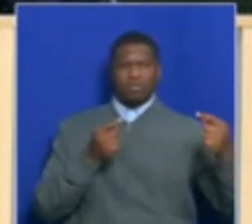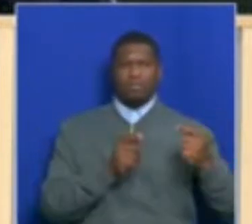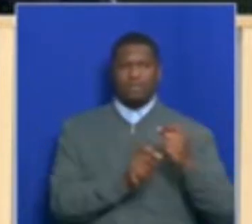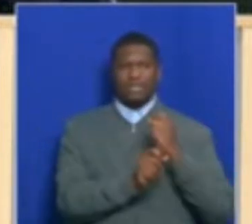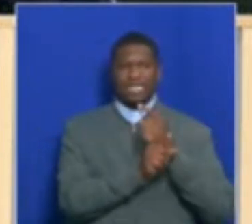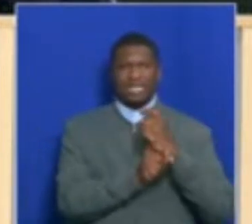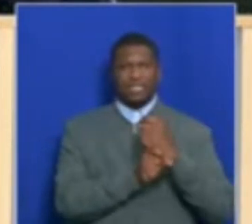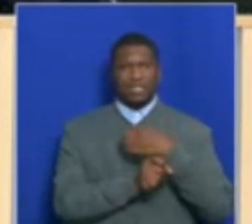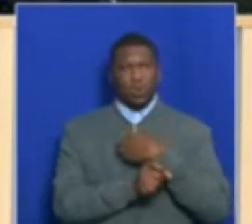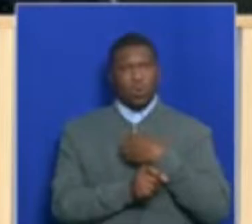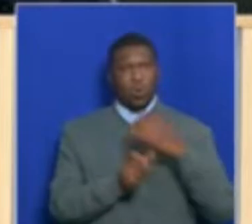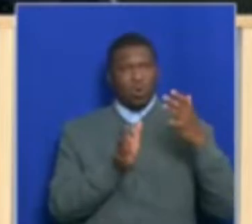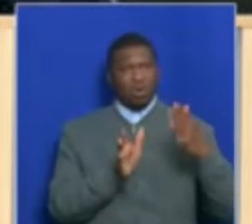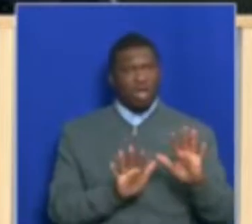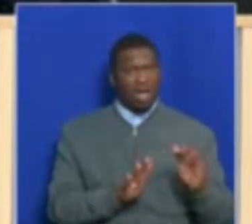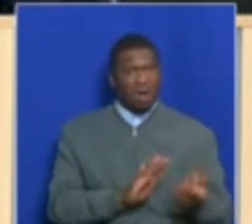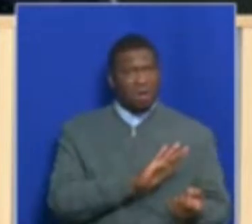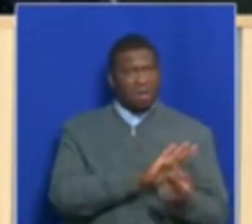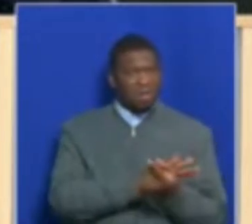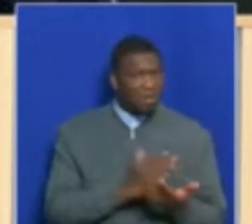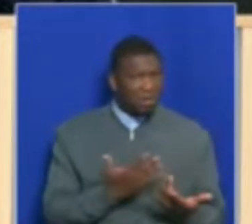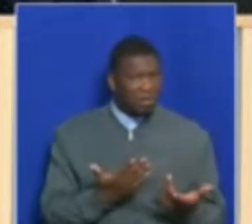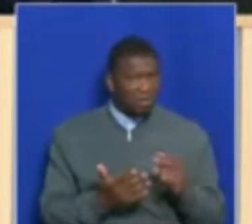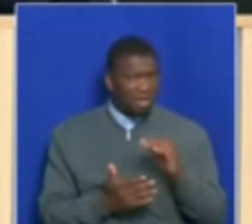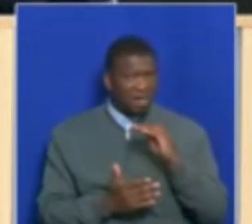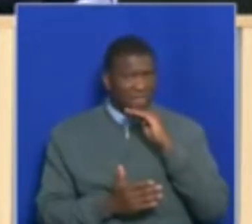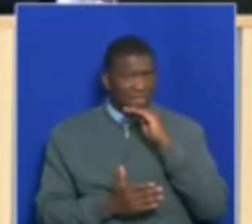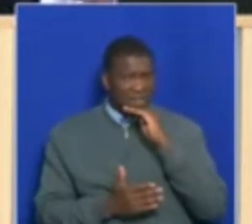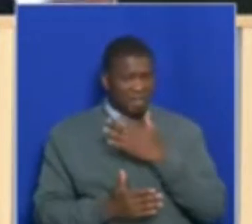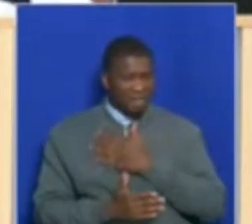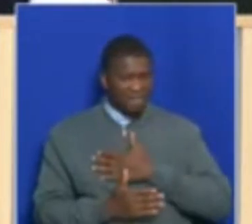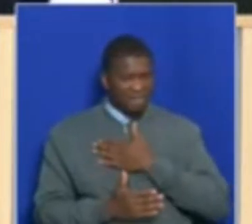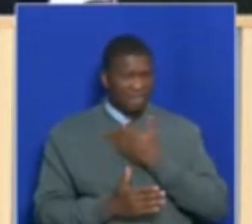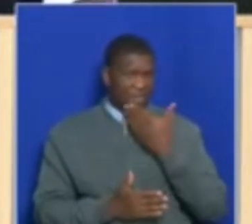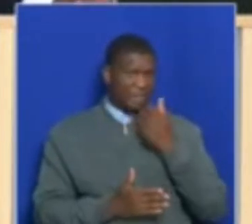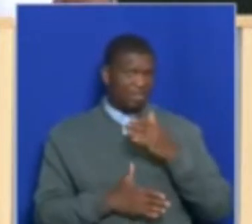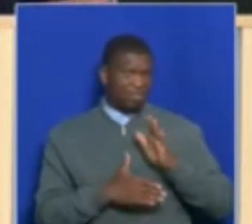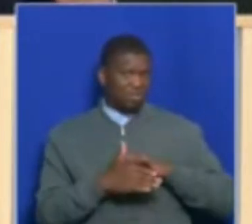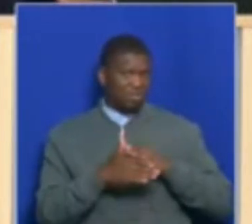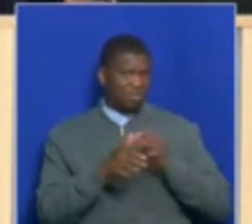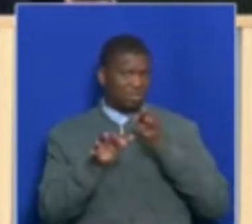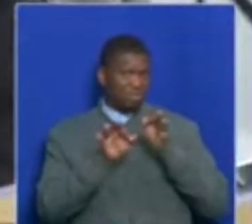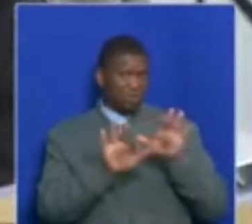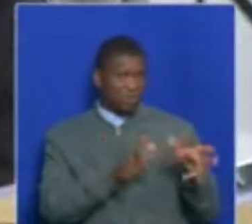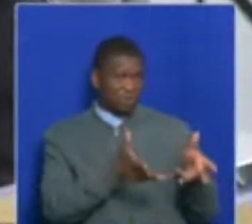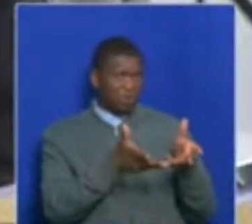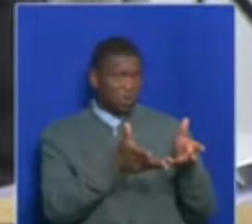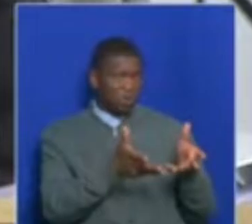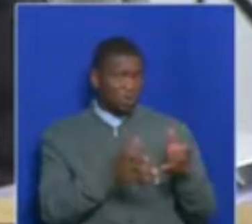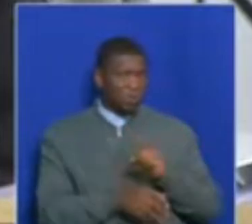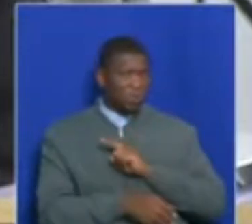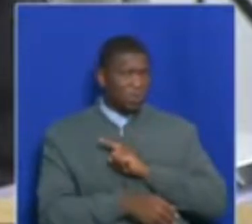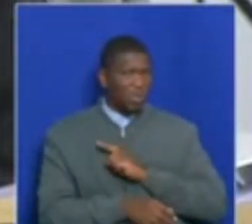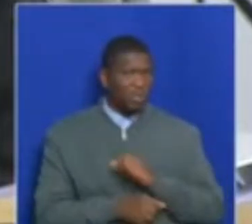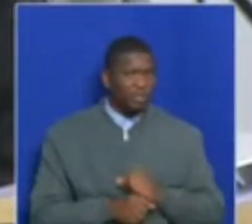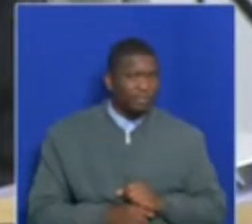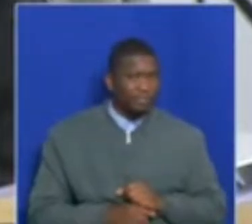most plausible inference under the circumstances? If so, why? Chair, the